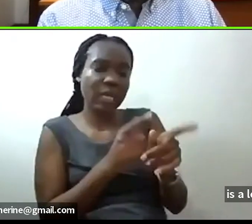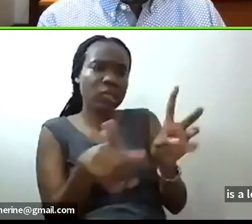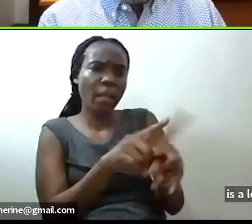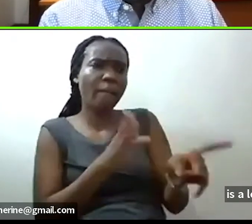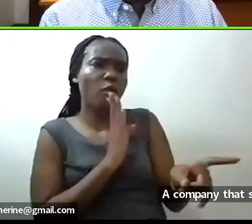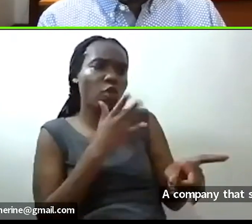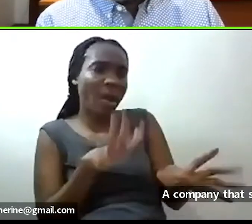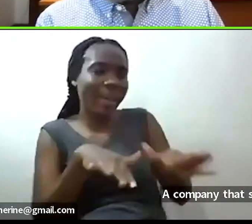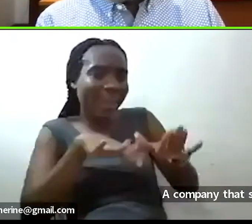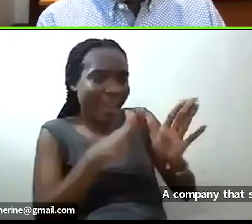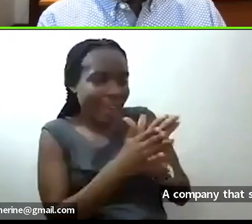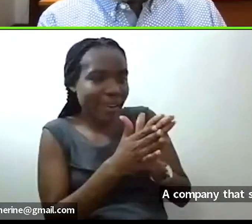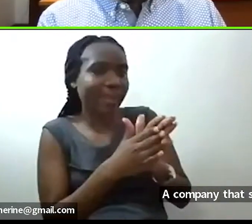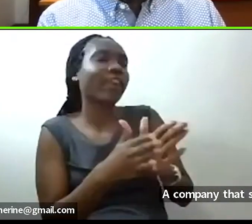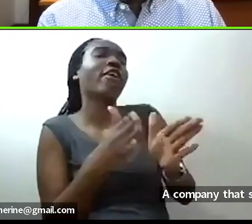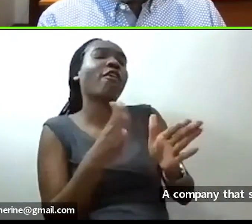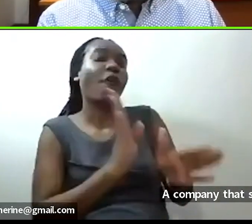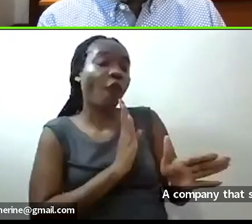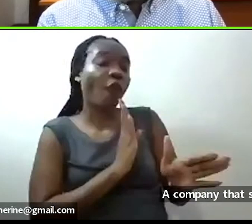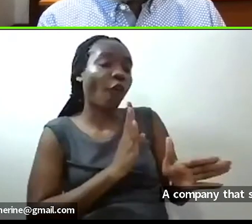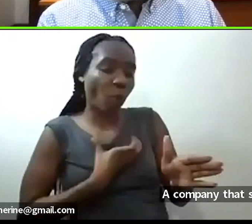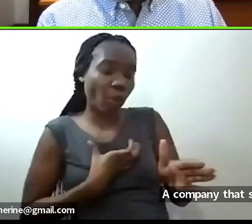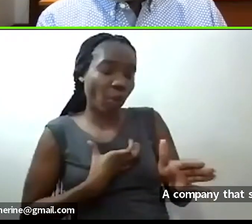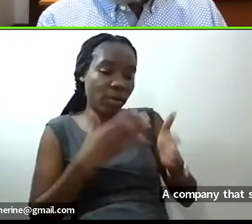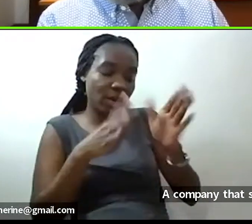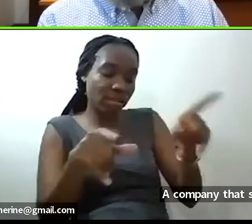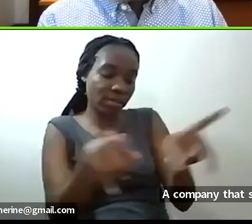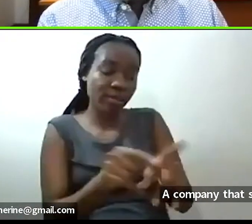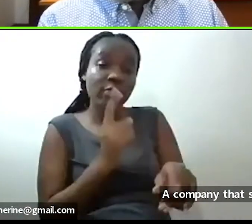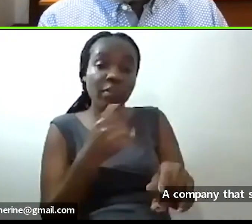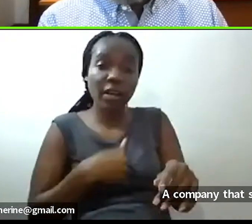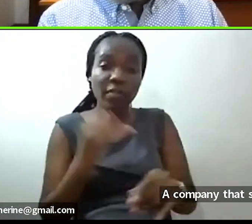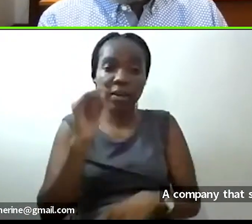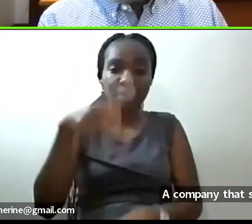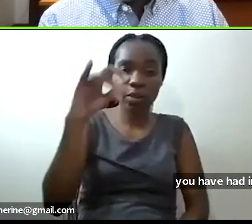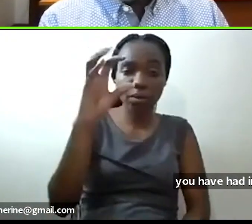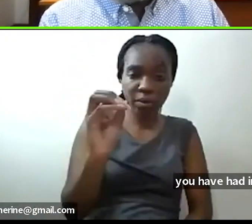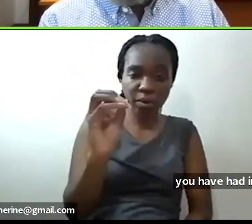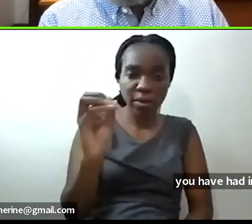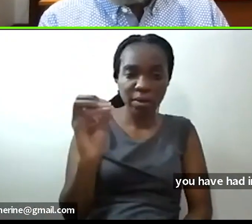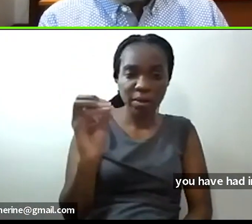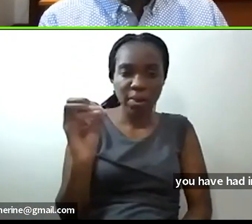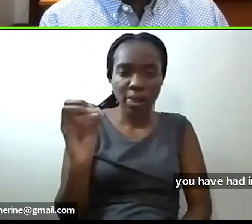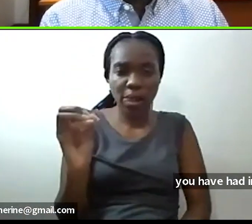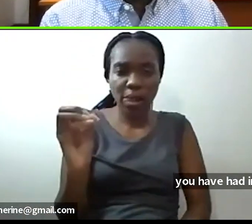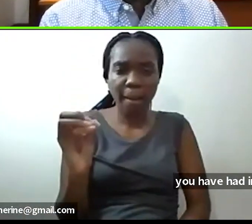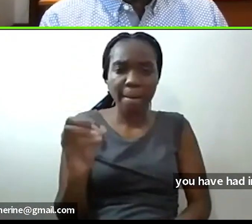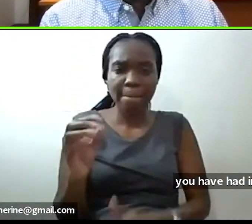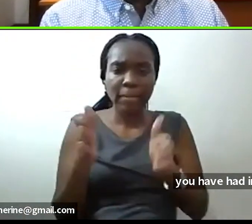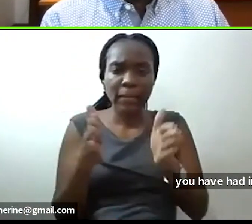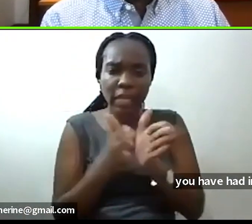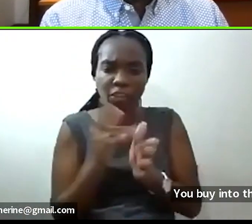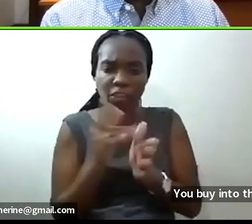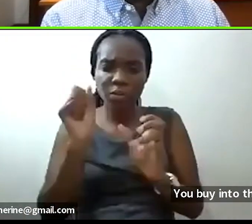in the past called IPO or initial public offers, you buy into that share by giving money, and they give you a